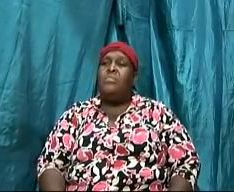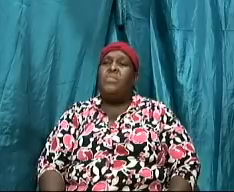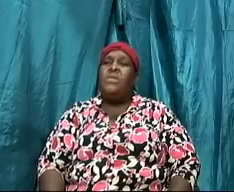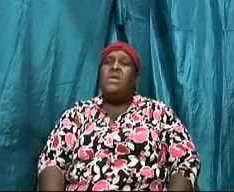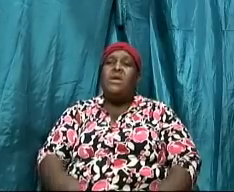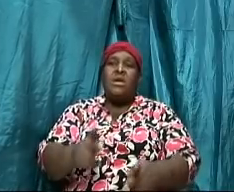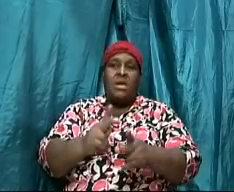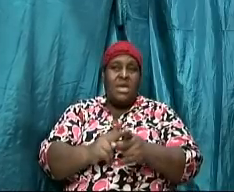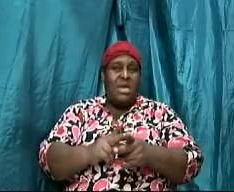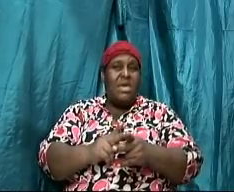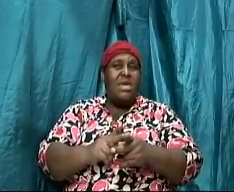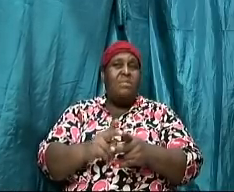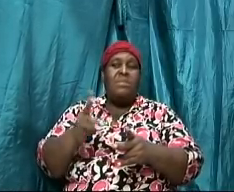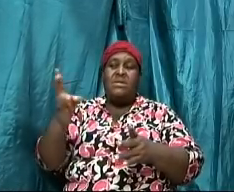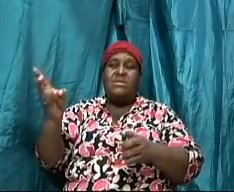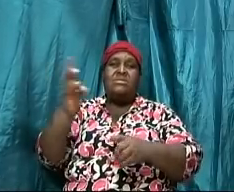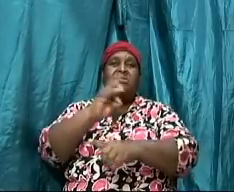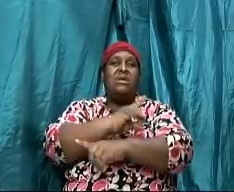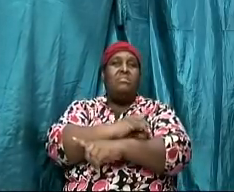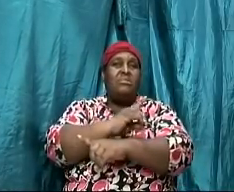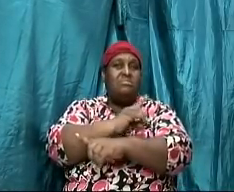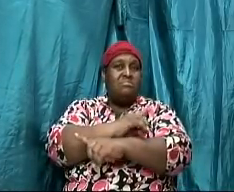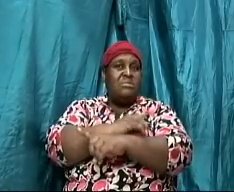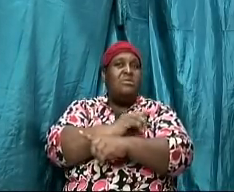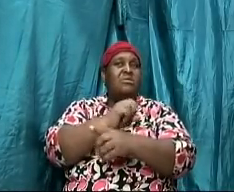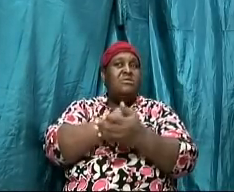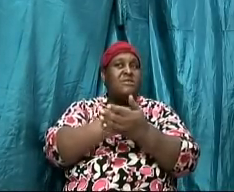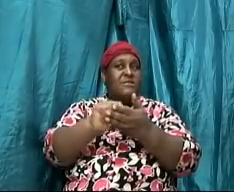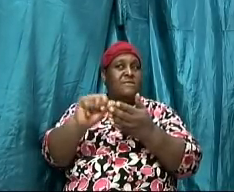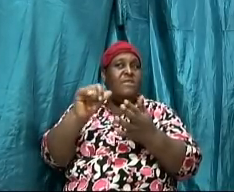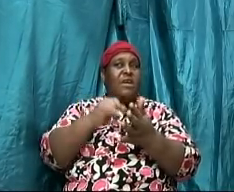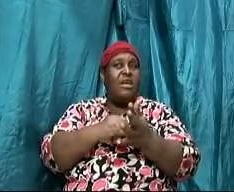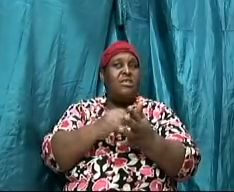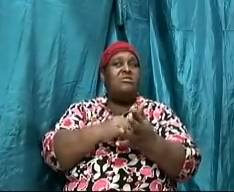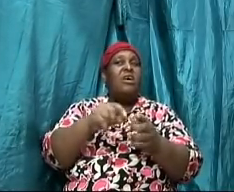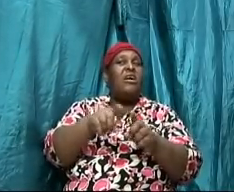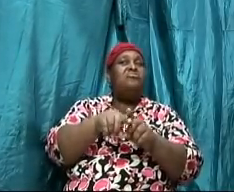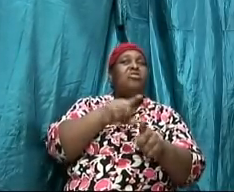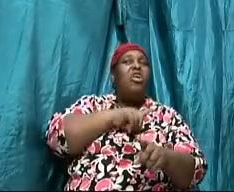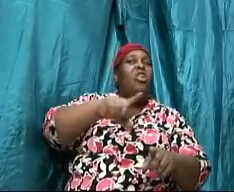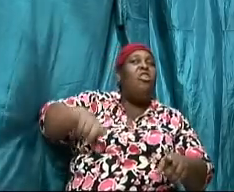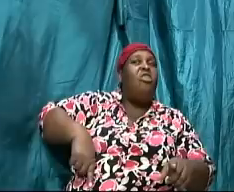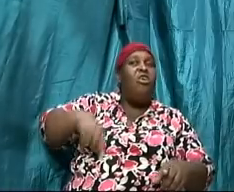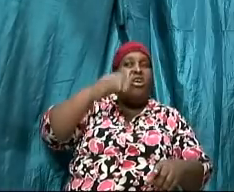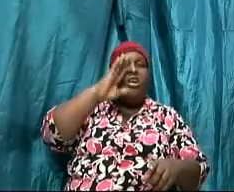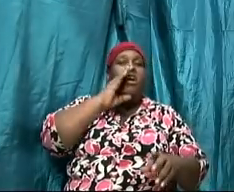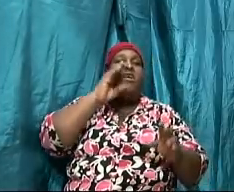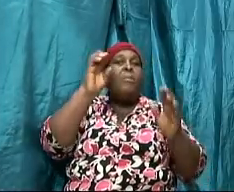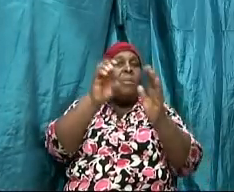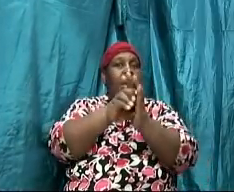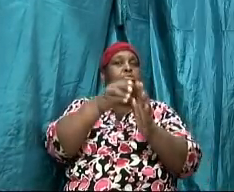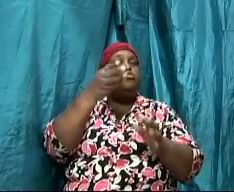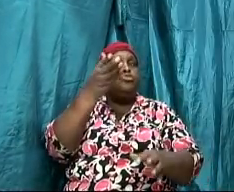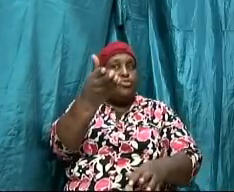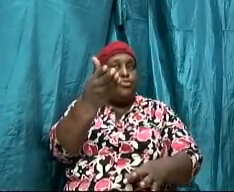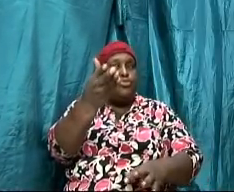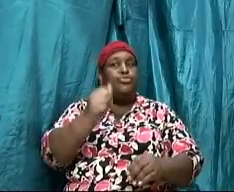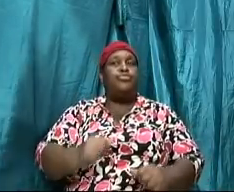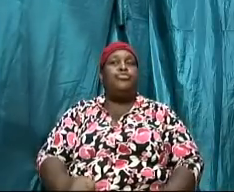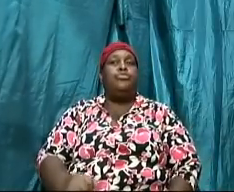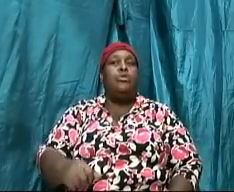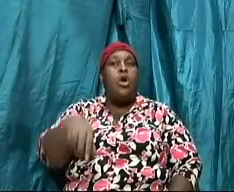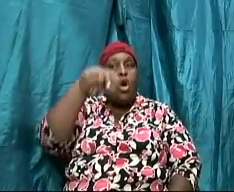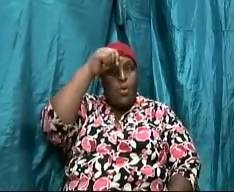says, keep the Sabbath day to sanctify it, as the Lord thy God had commanded thee. Now go down, he said,